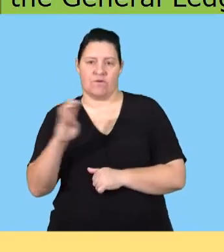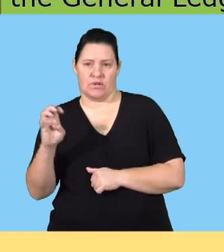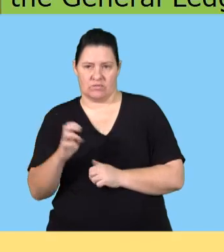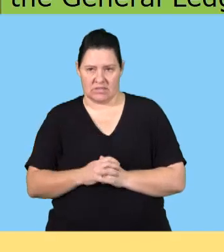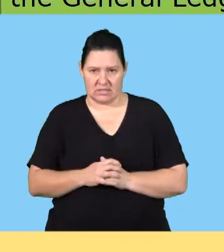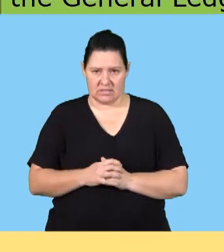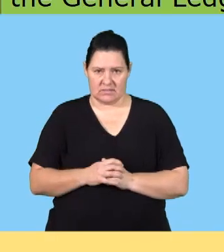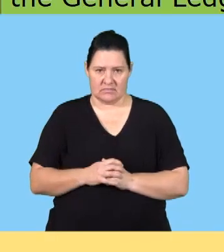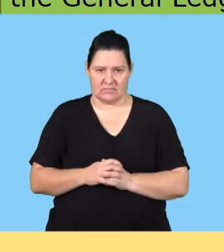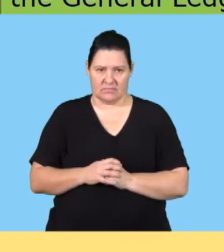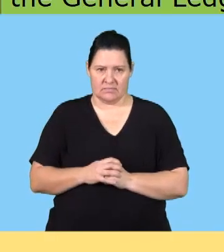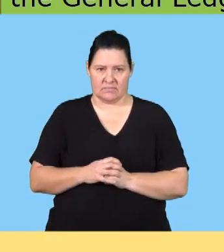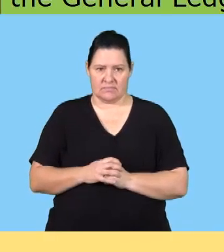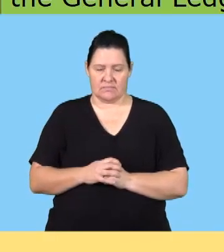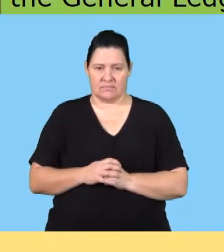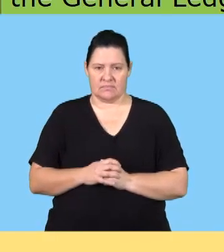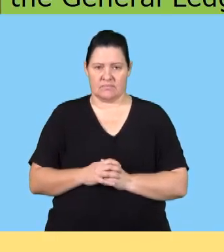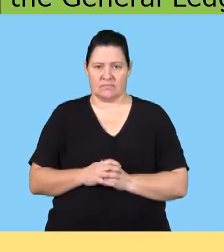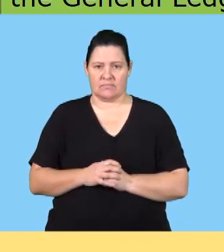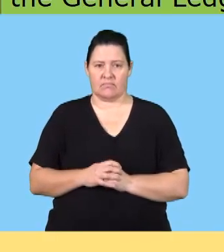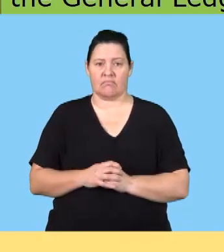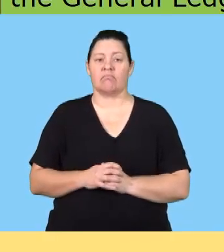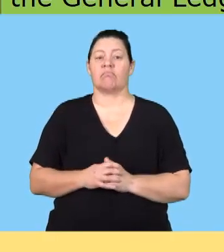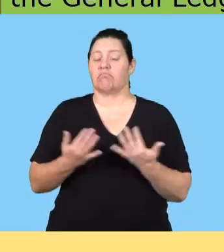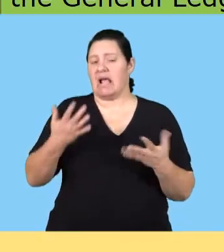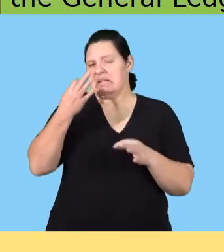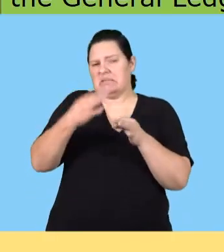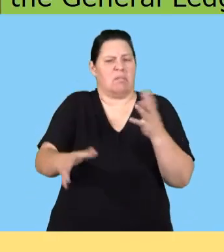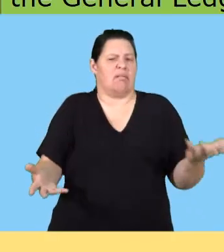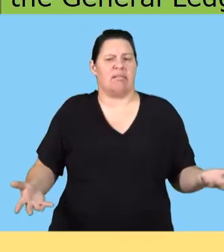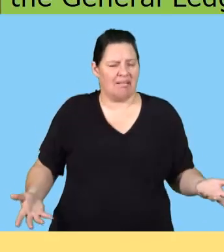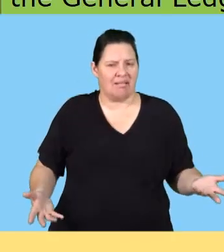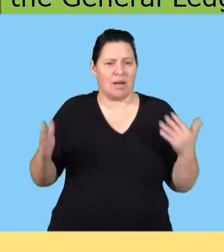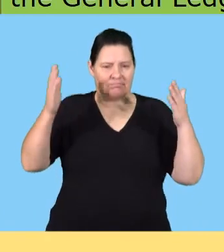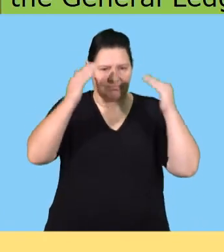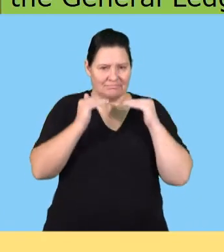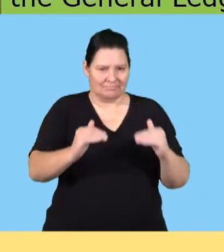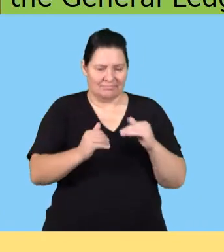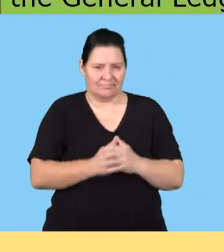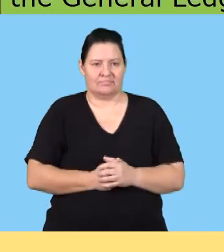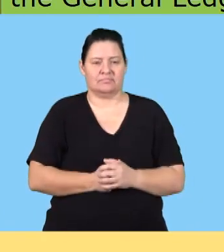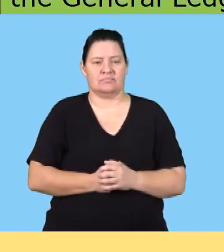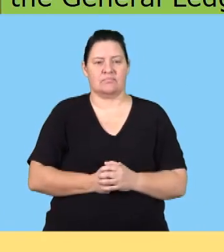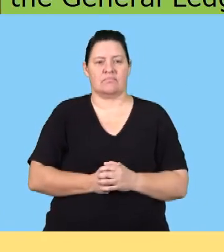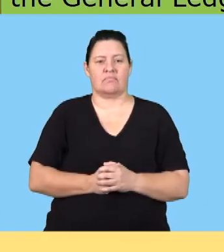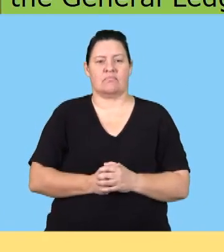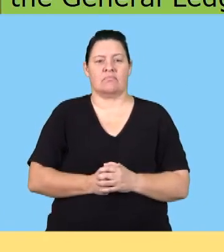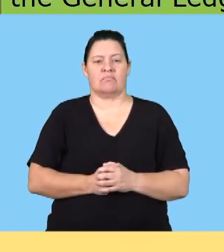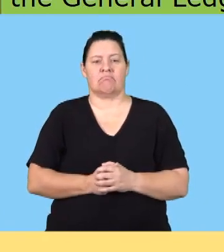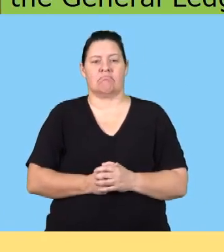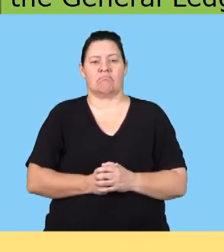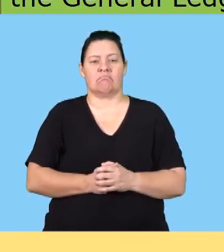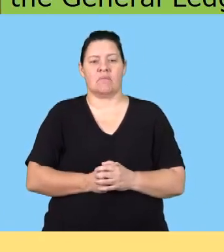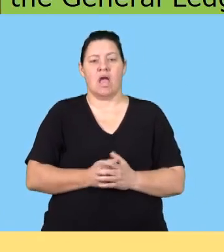9,400. I have my 9,400 there. As simple as that. Let's quickly go on to the next one.